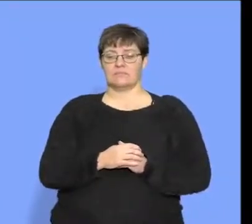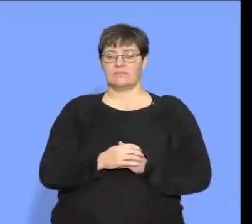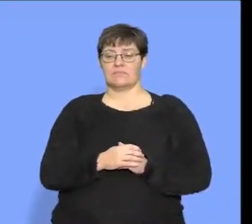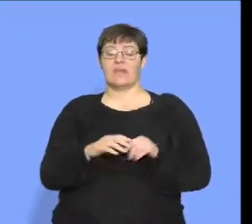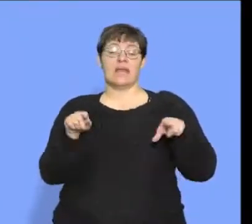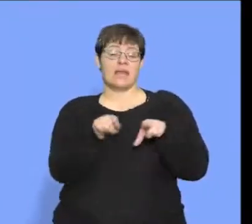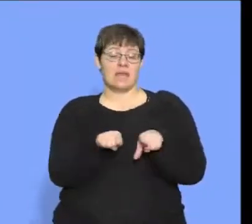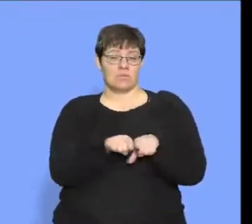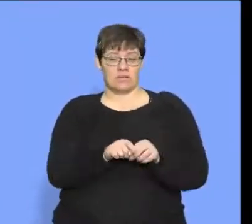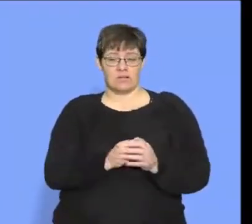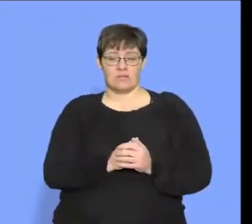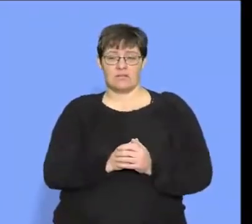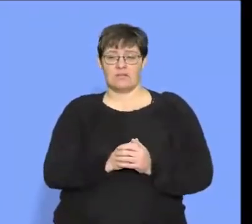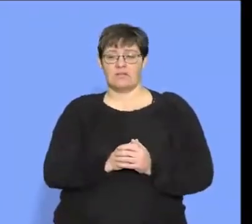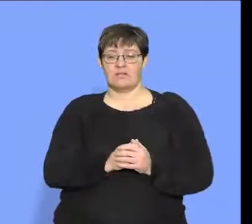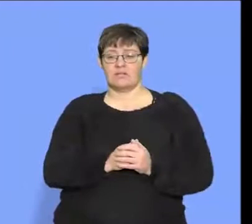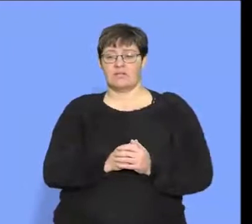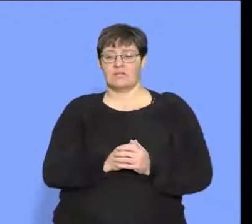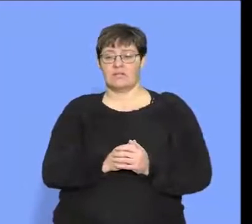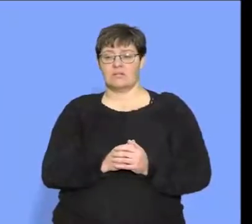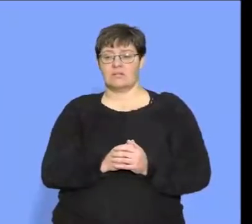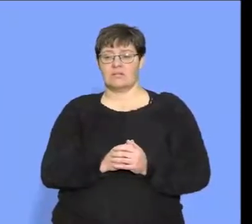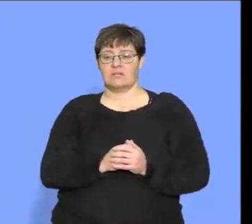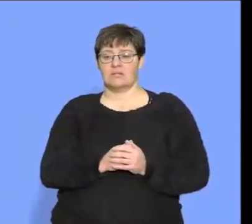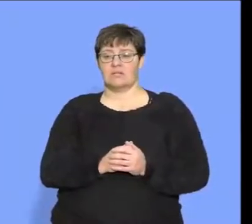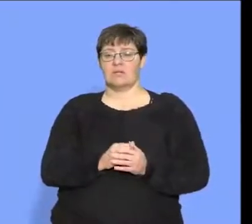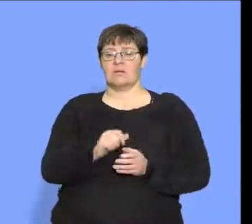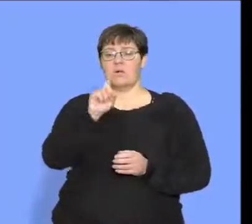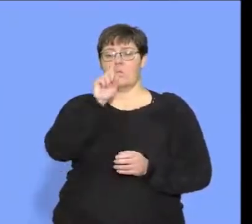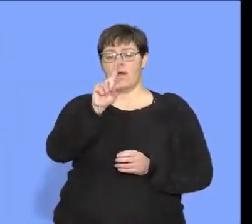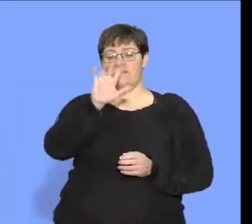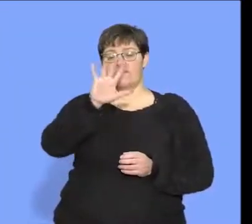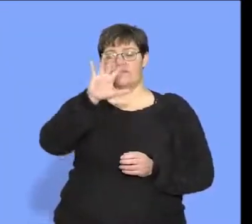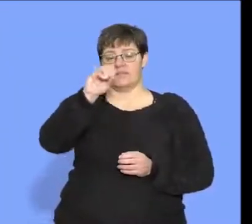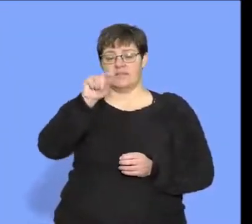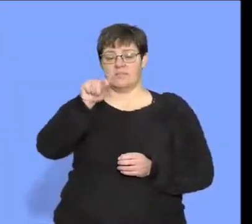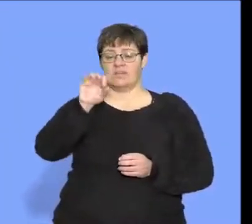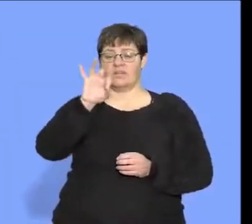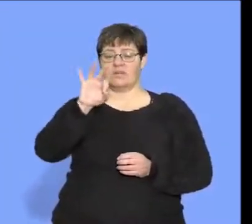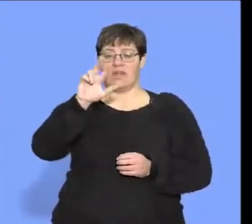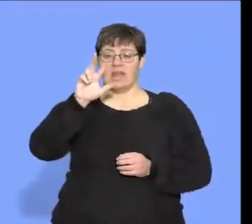And this will be equal to our